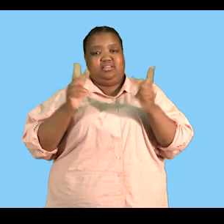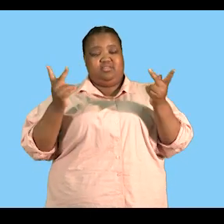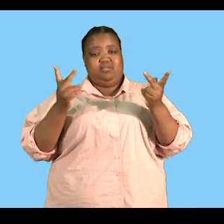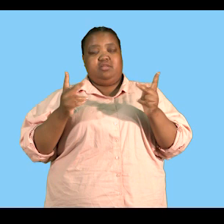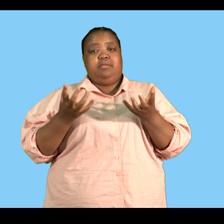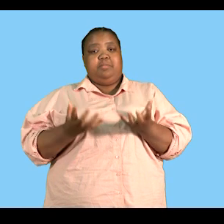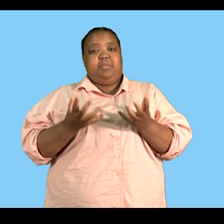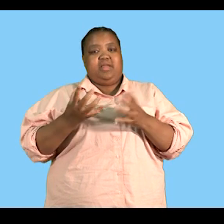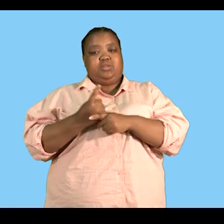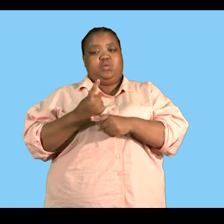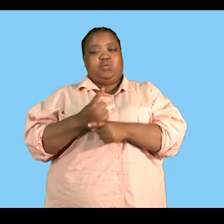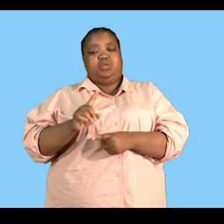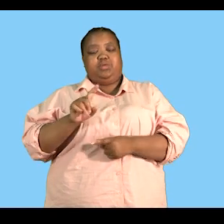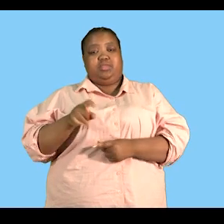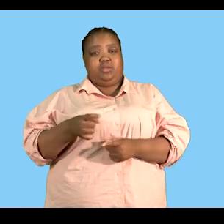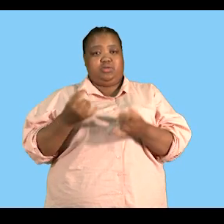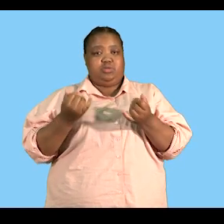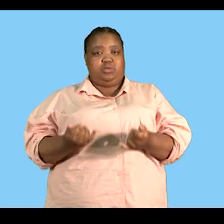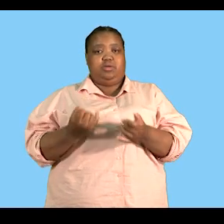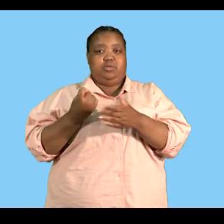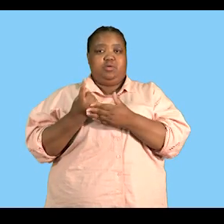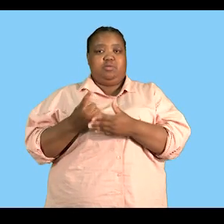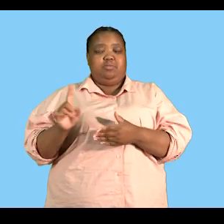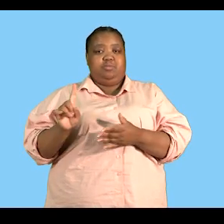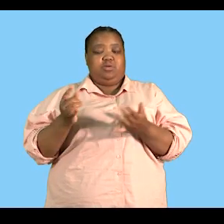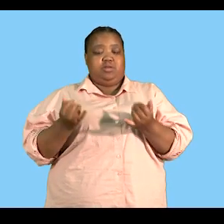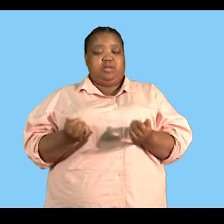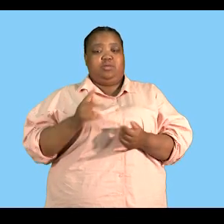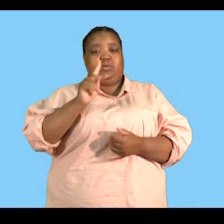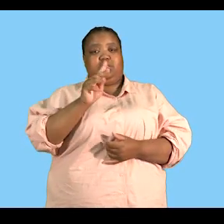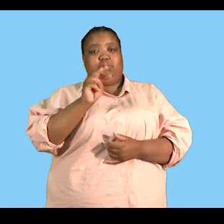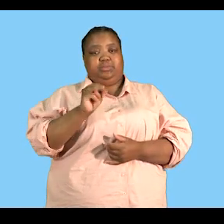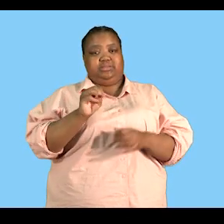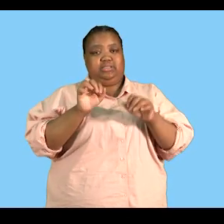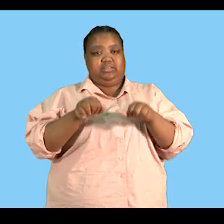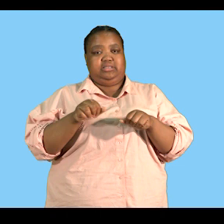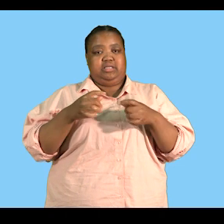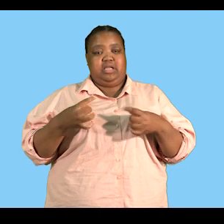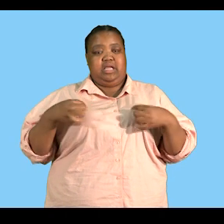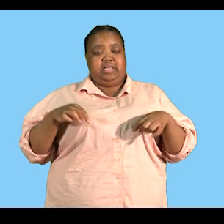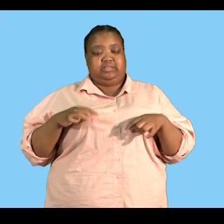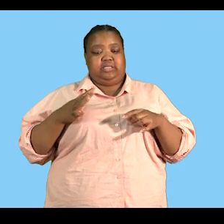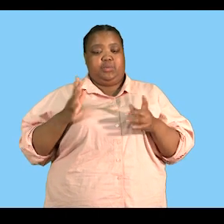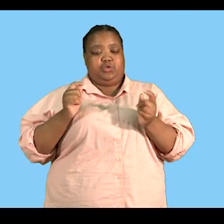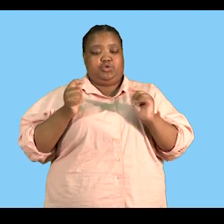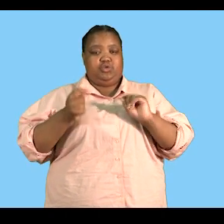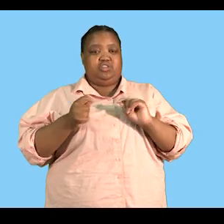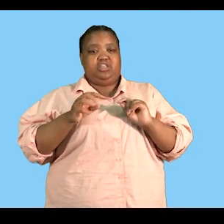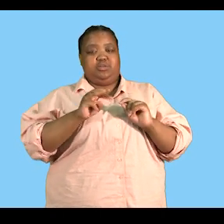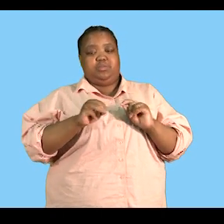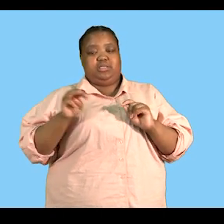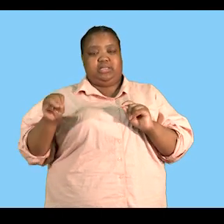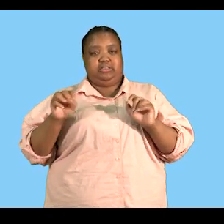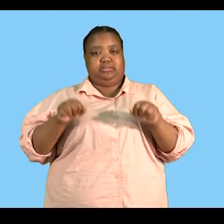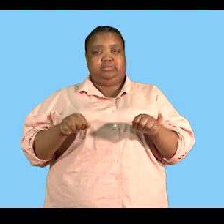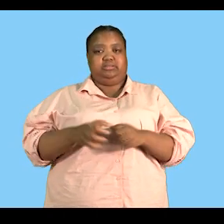So now what's going to happen is we are at kilometers and we want to go